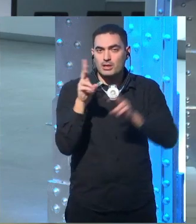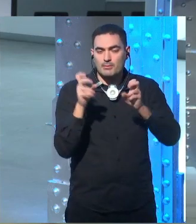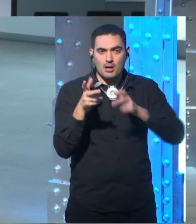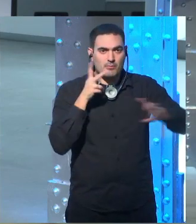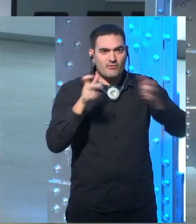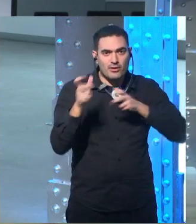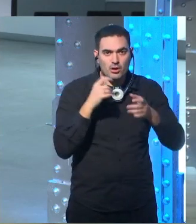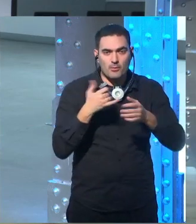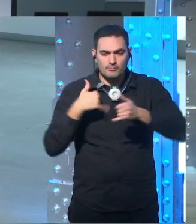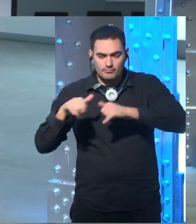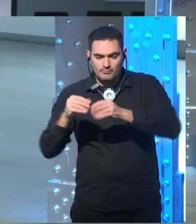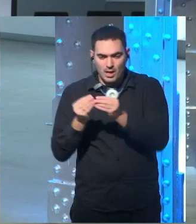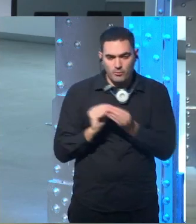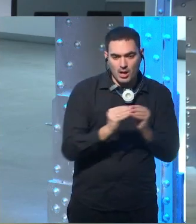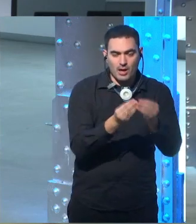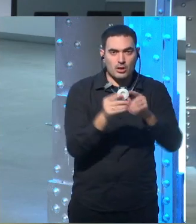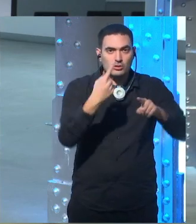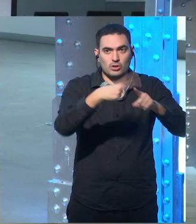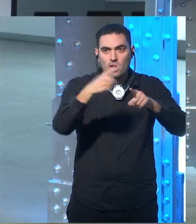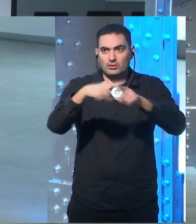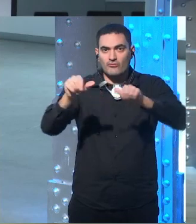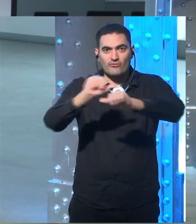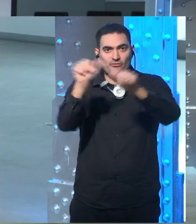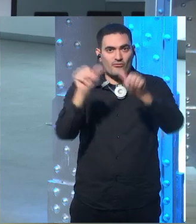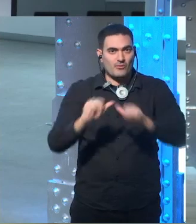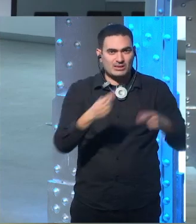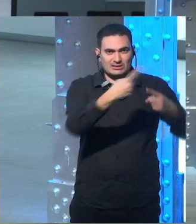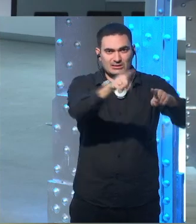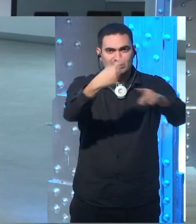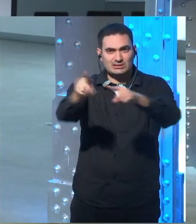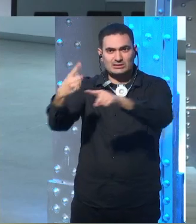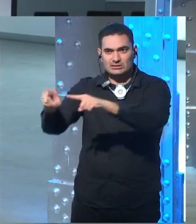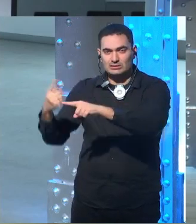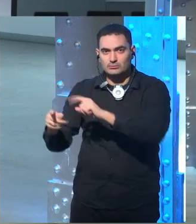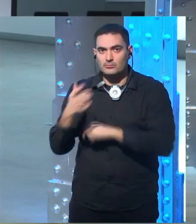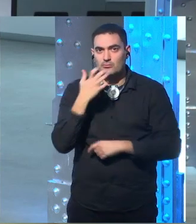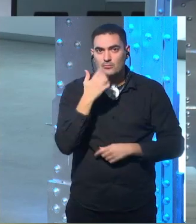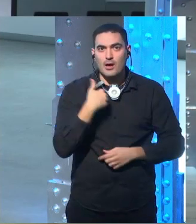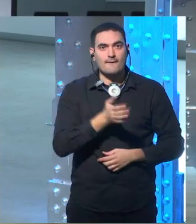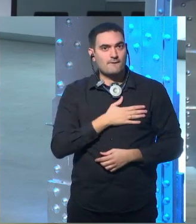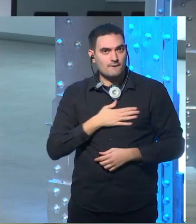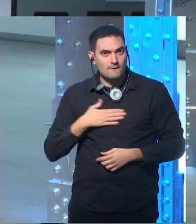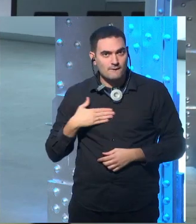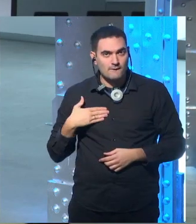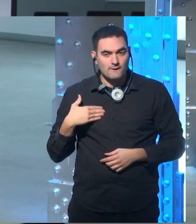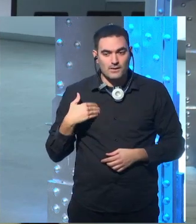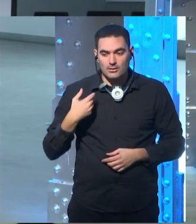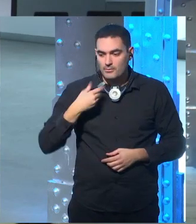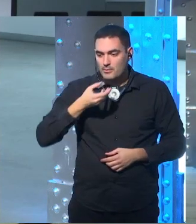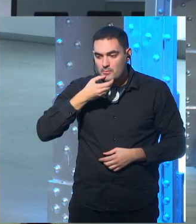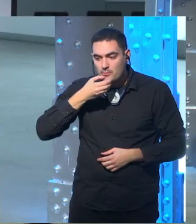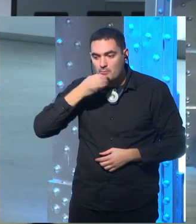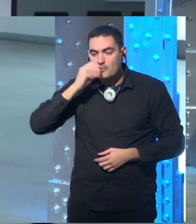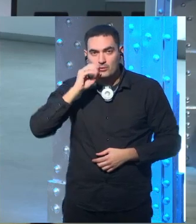irregular objects. So if I want to pick up this glass and have a sip of water, that's a fairly straightforward thing for